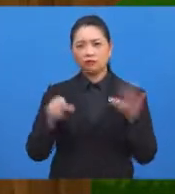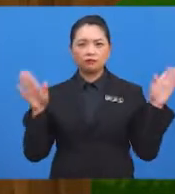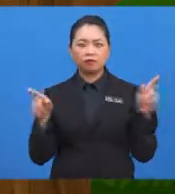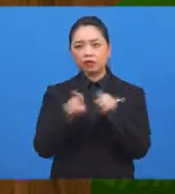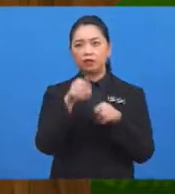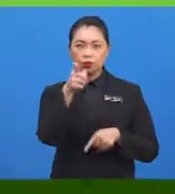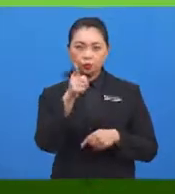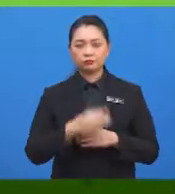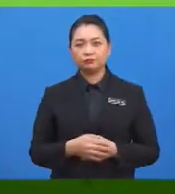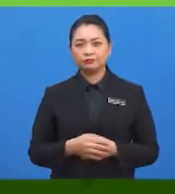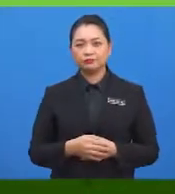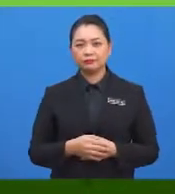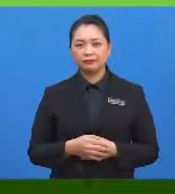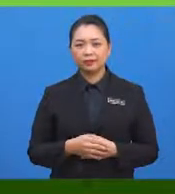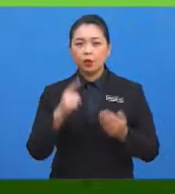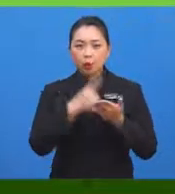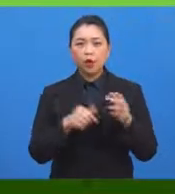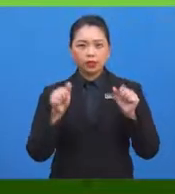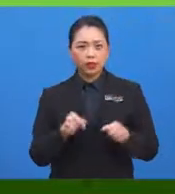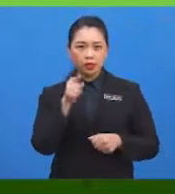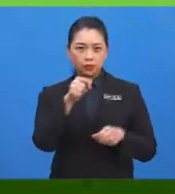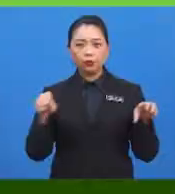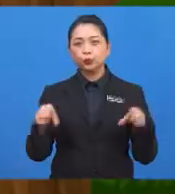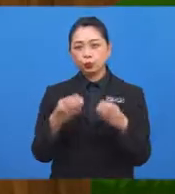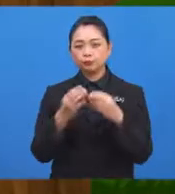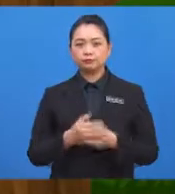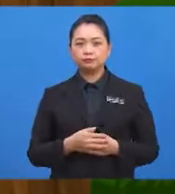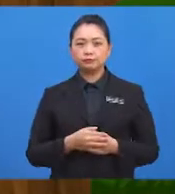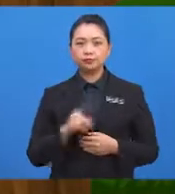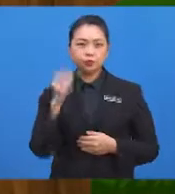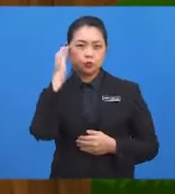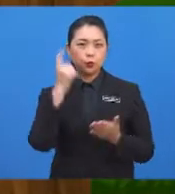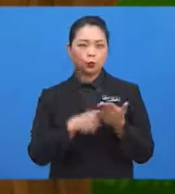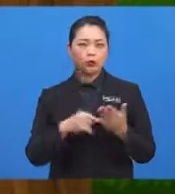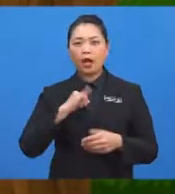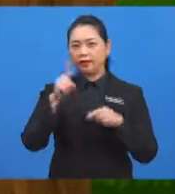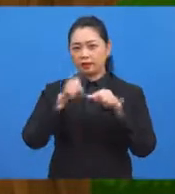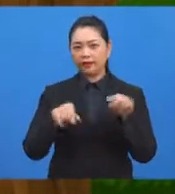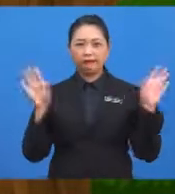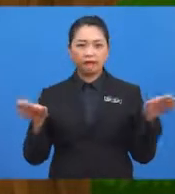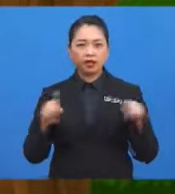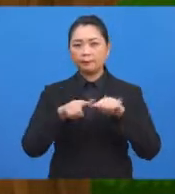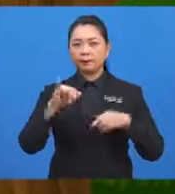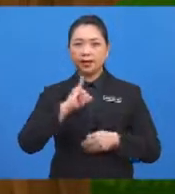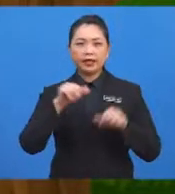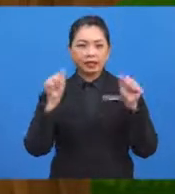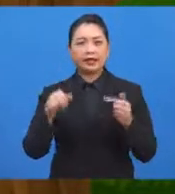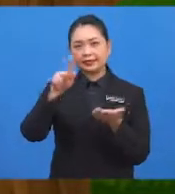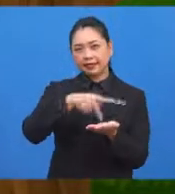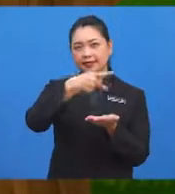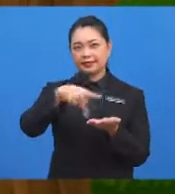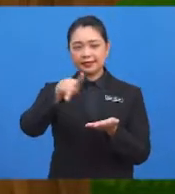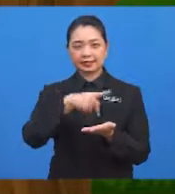you! What can you do? You know what? I can't fly, but I can